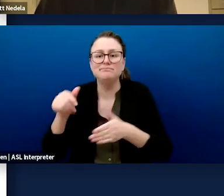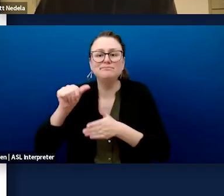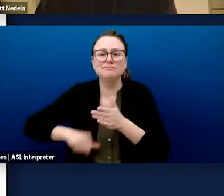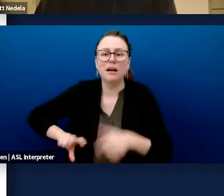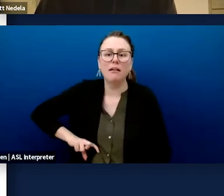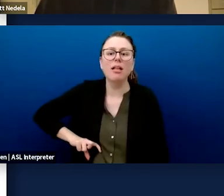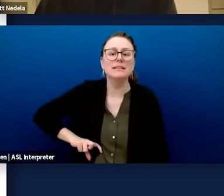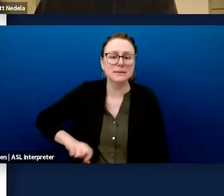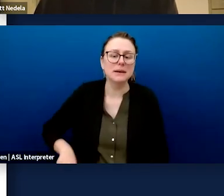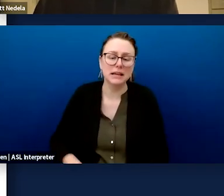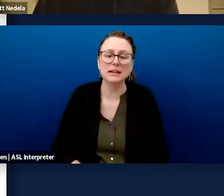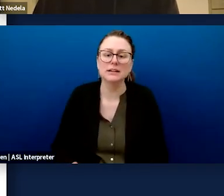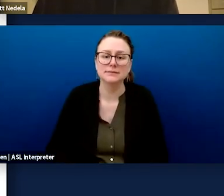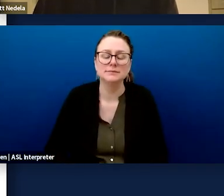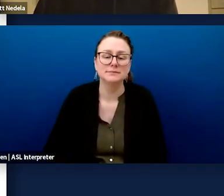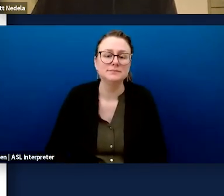colostomy done. And